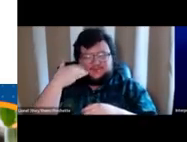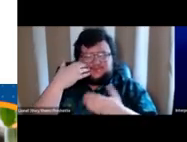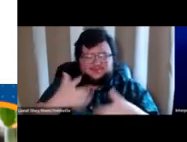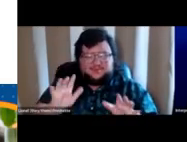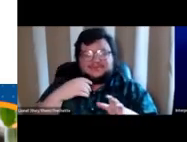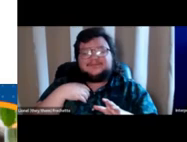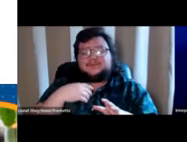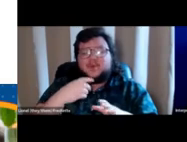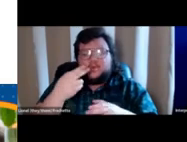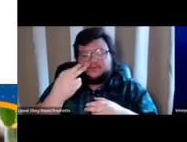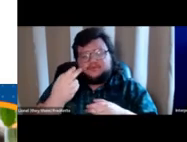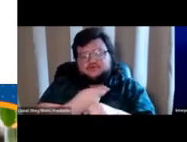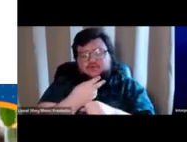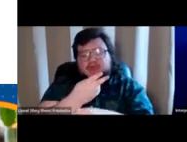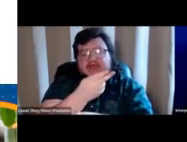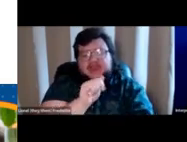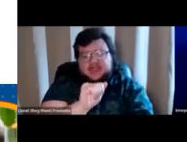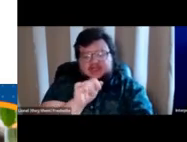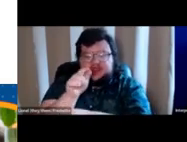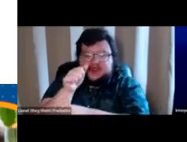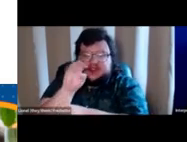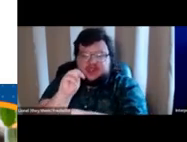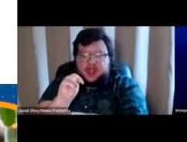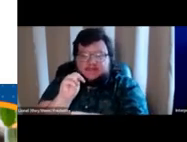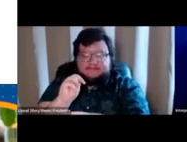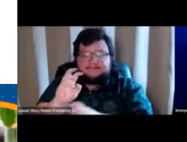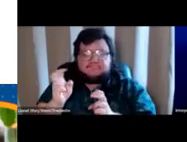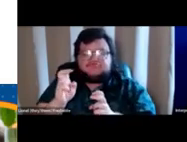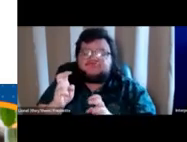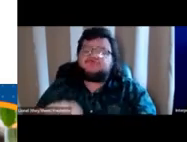All right. Hello, everyone. My name is Lionel